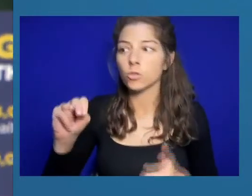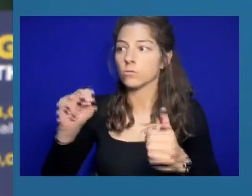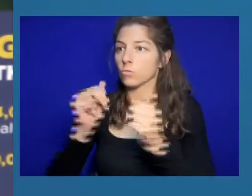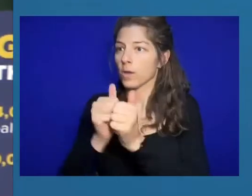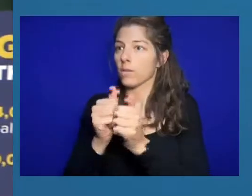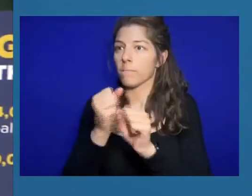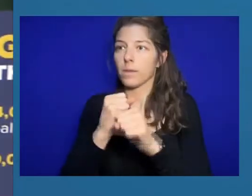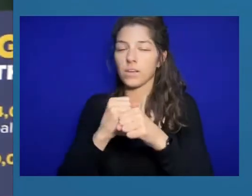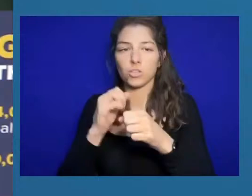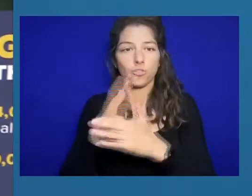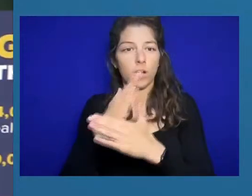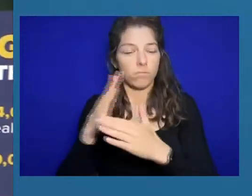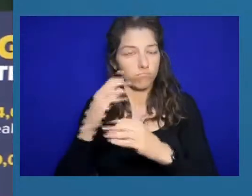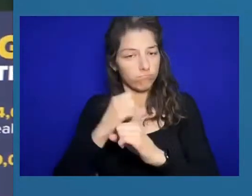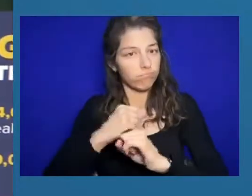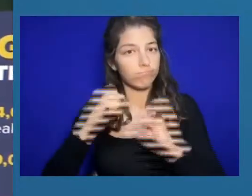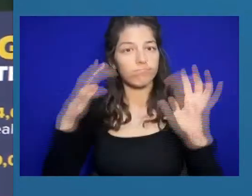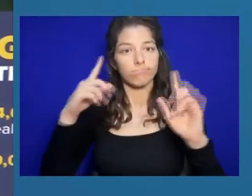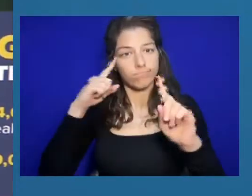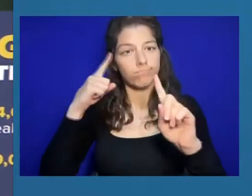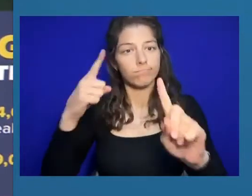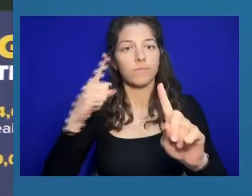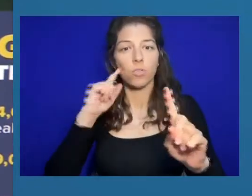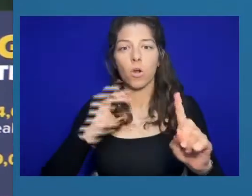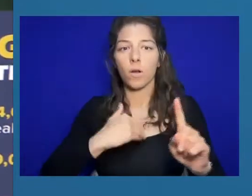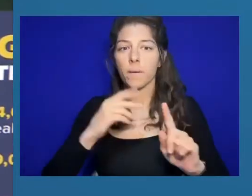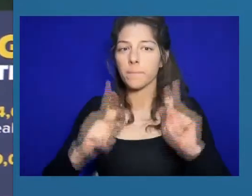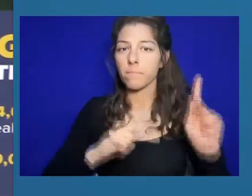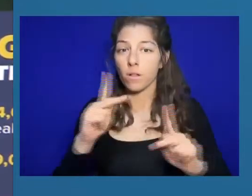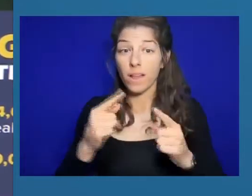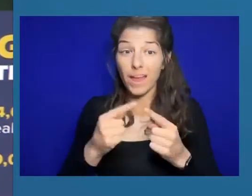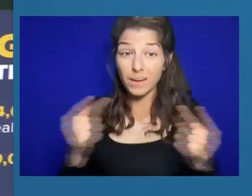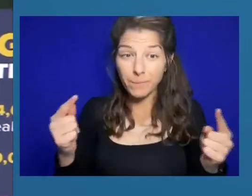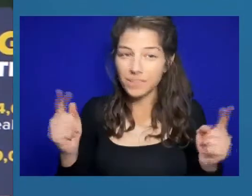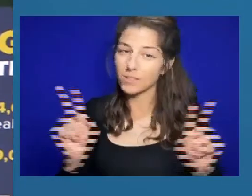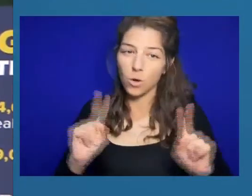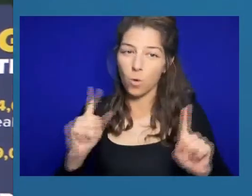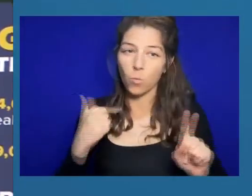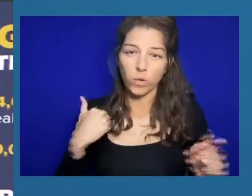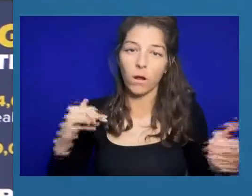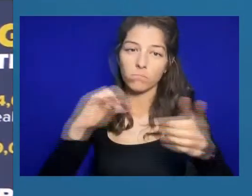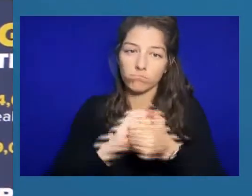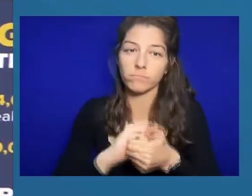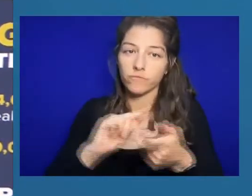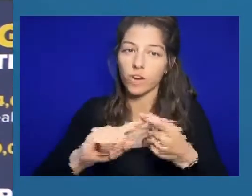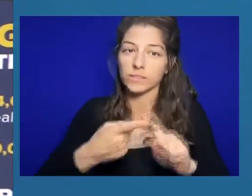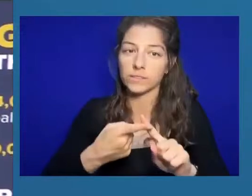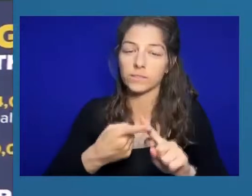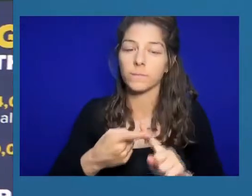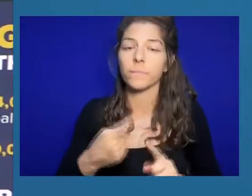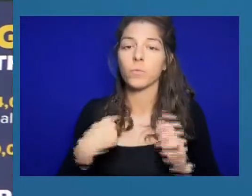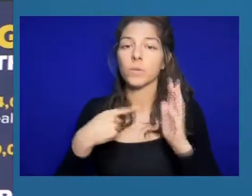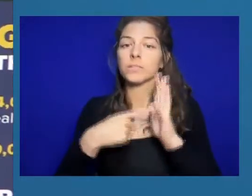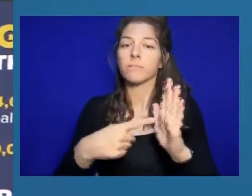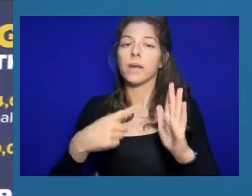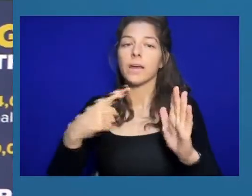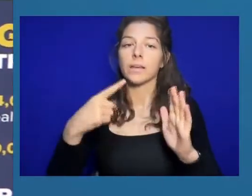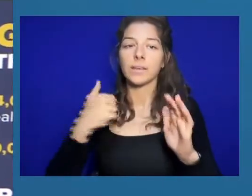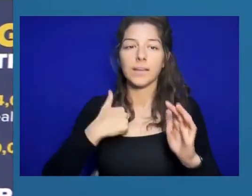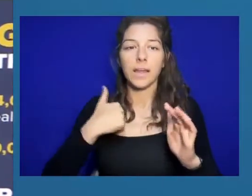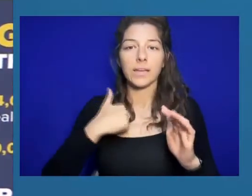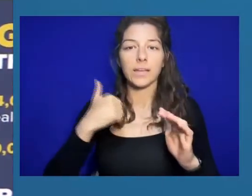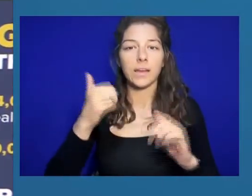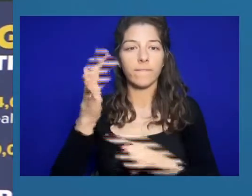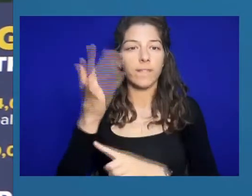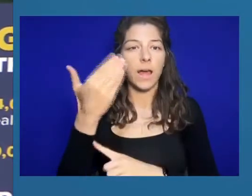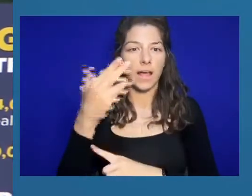shared prosperity for our peoples. Adversaries? I think not. We display the Canadian flag all about. I see it in